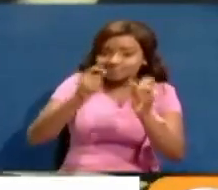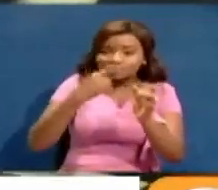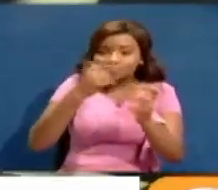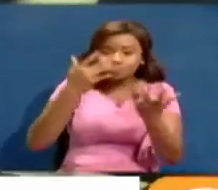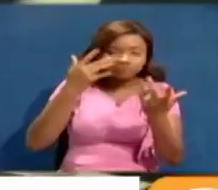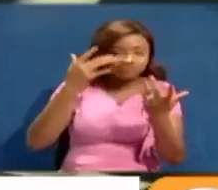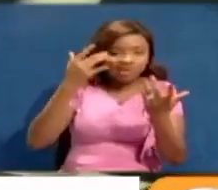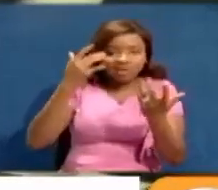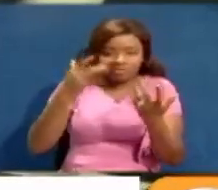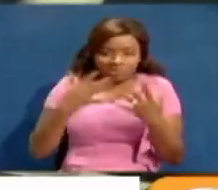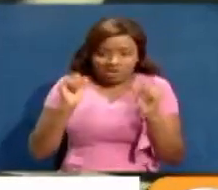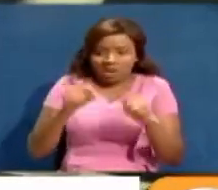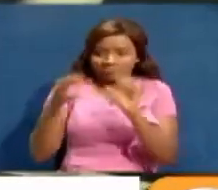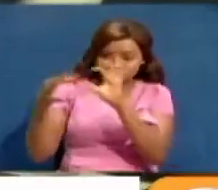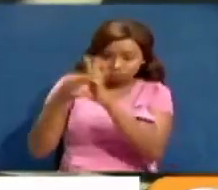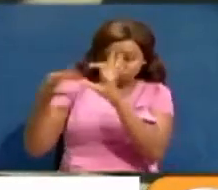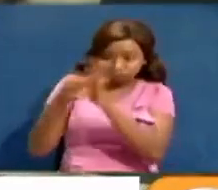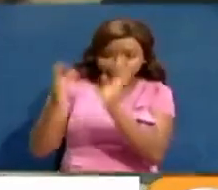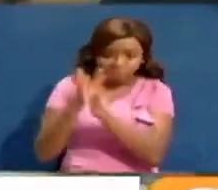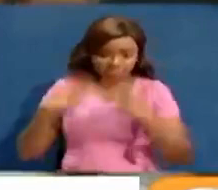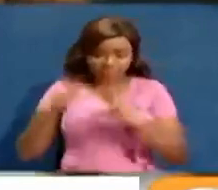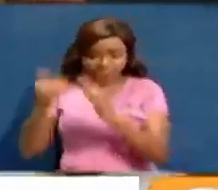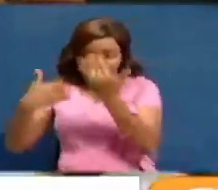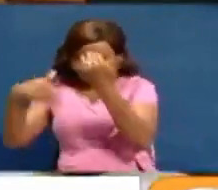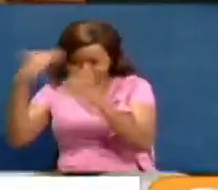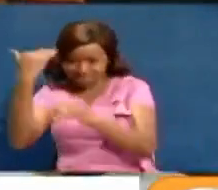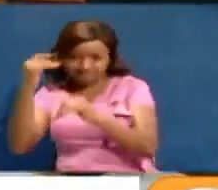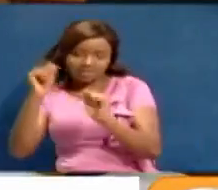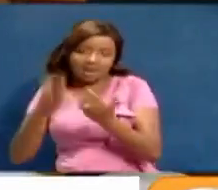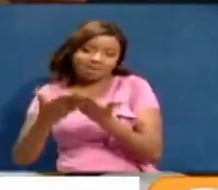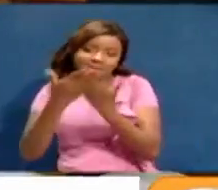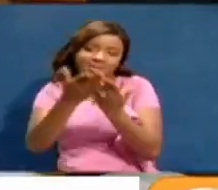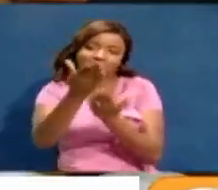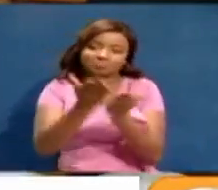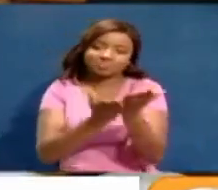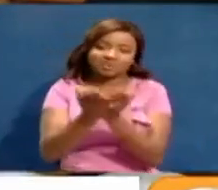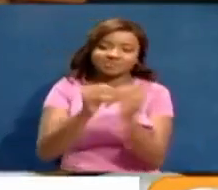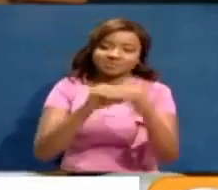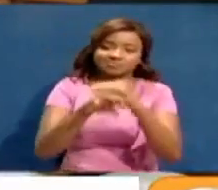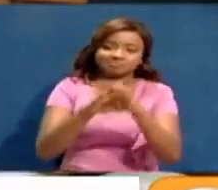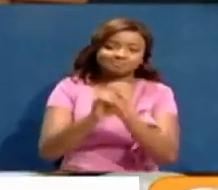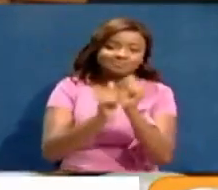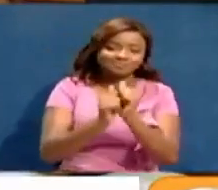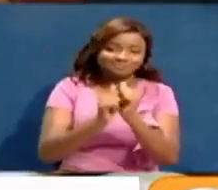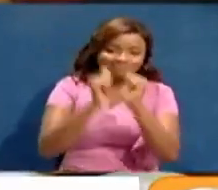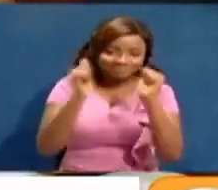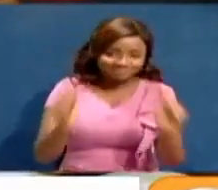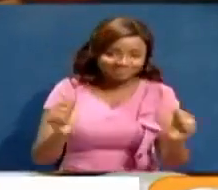professionals and certified consultants to provide such services going forward.